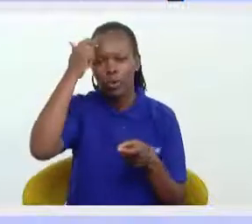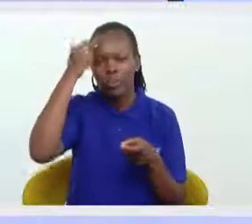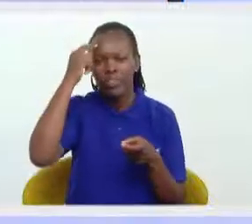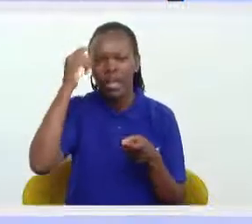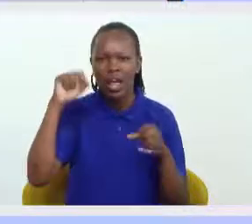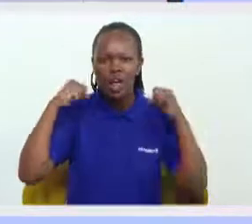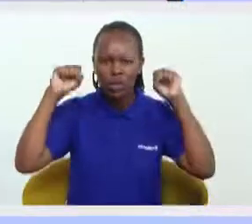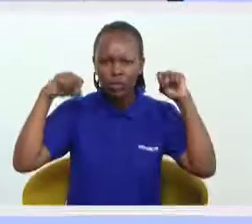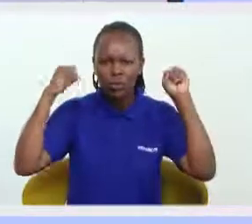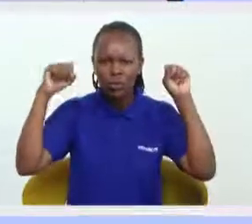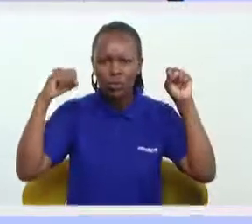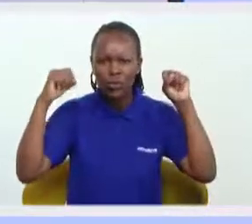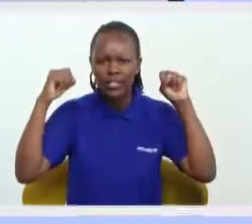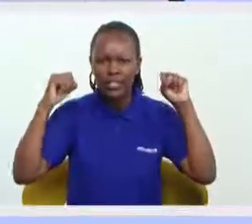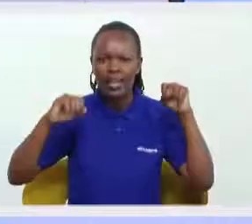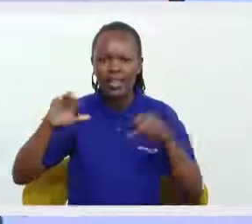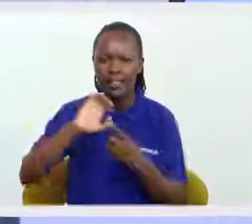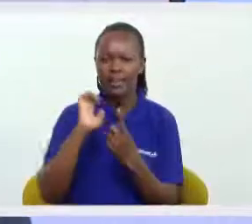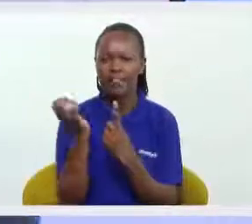to loud sound.